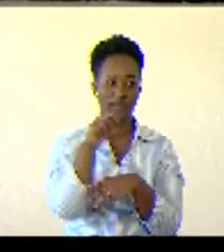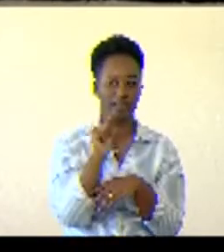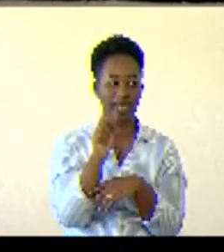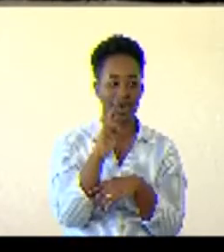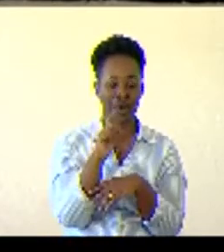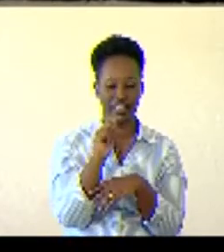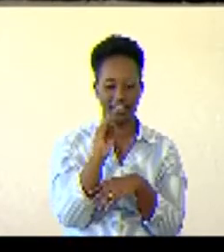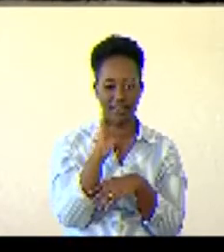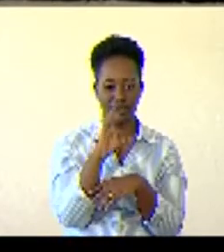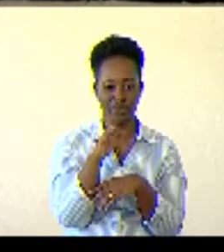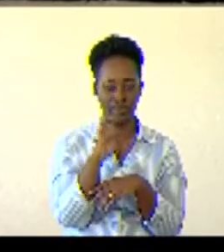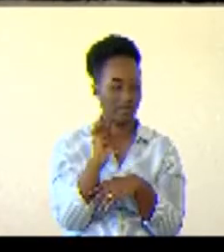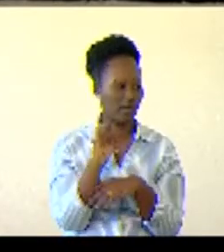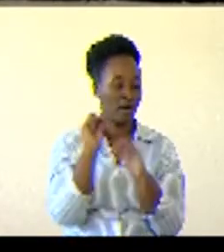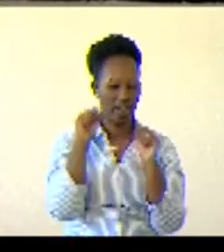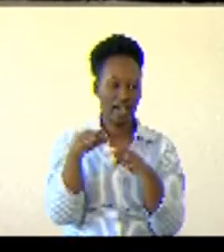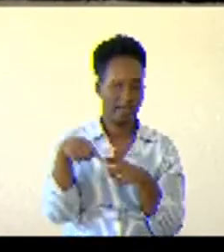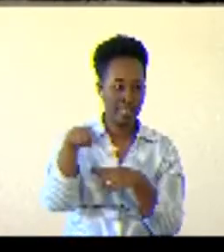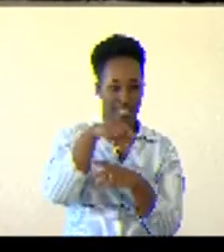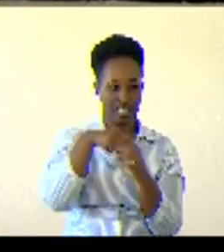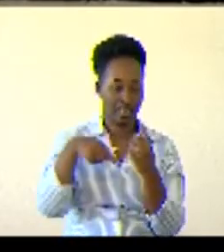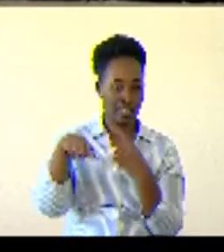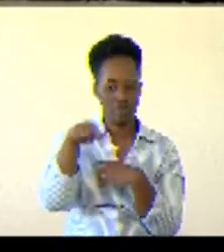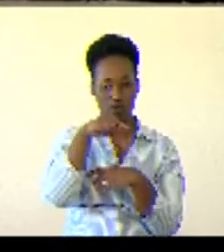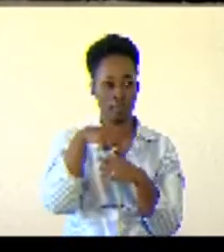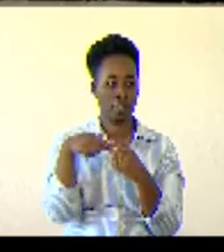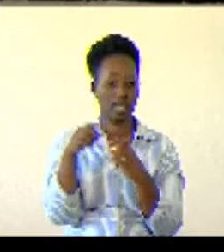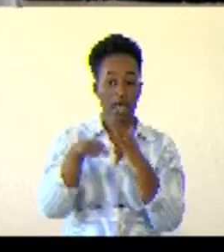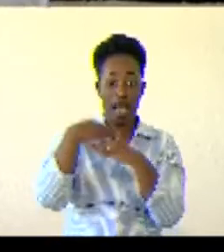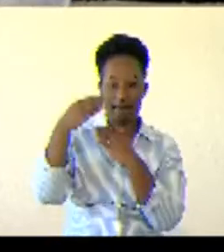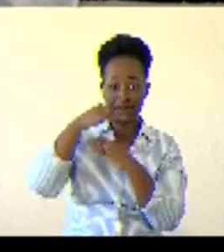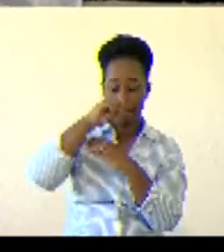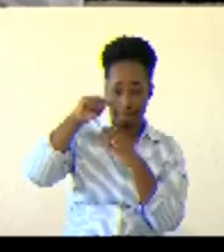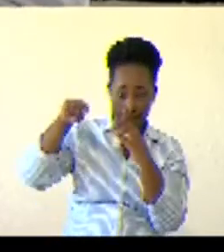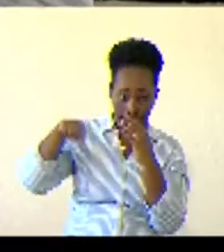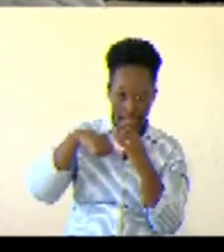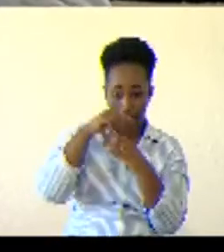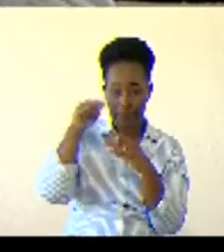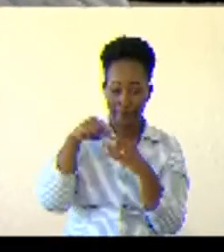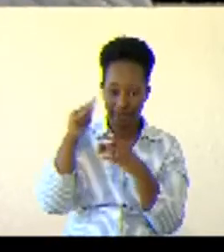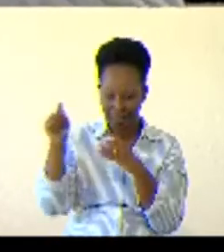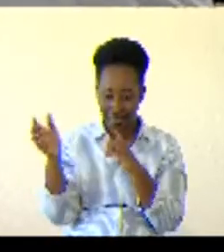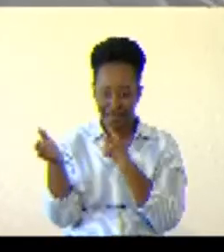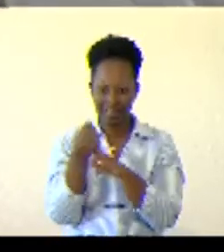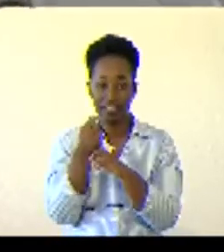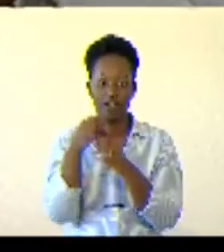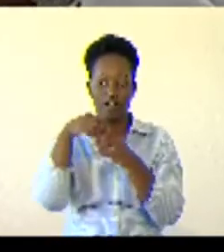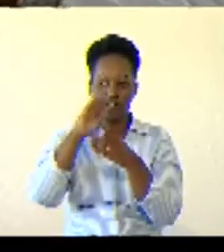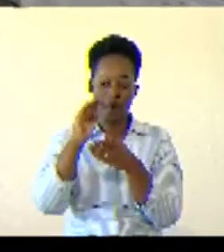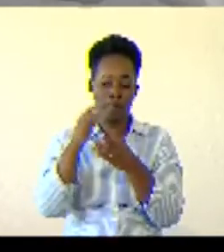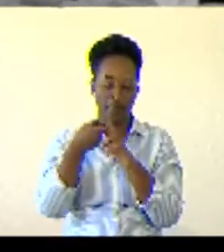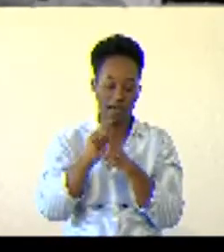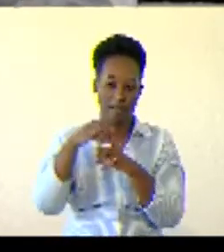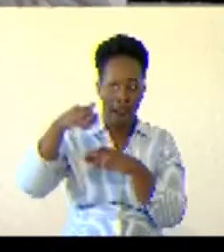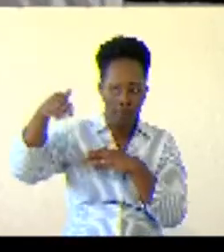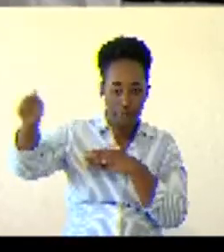surrounded. Surrounded, you know how amoeba feeds. After surrounding, now it is going to be taken from outside to inside. That